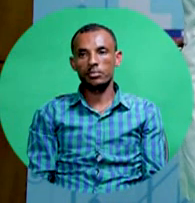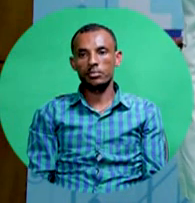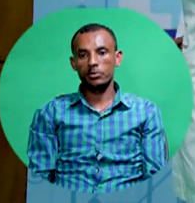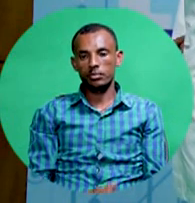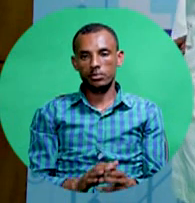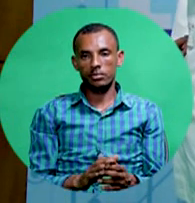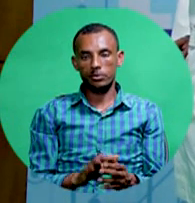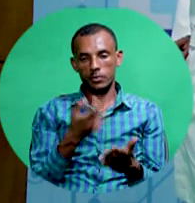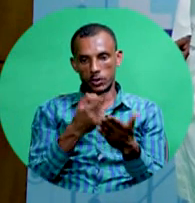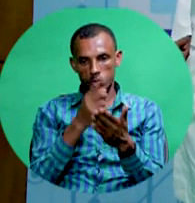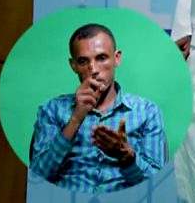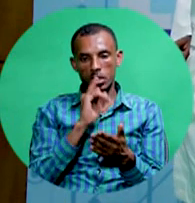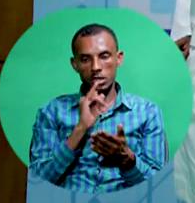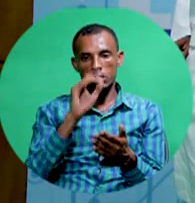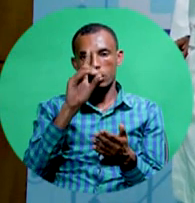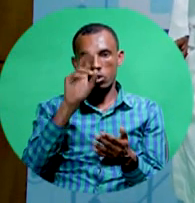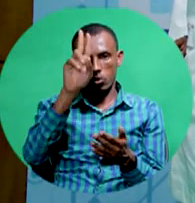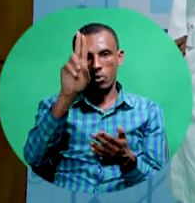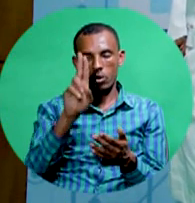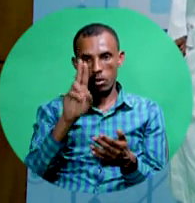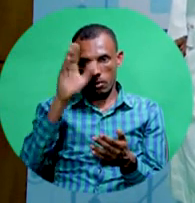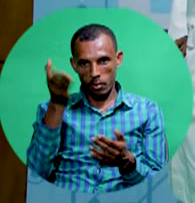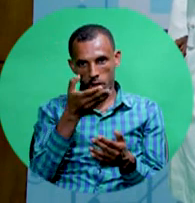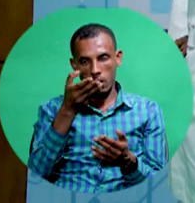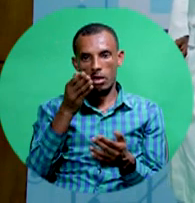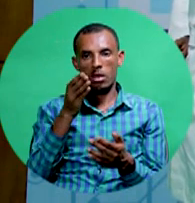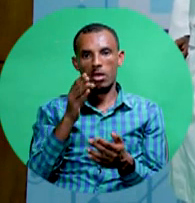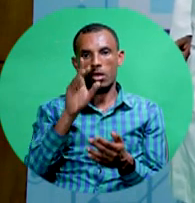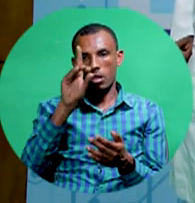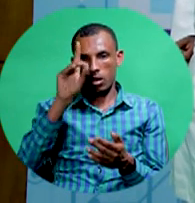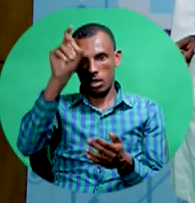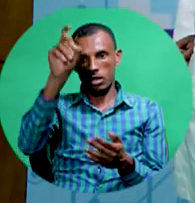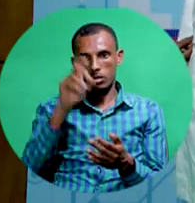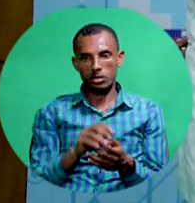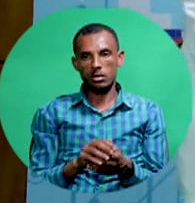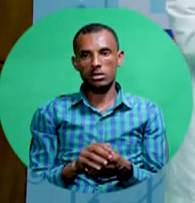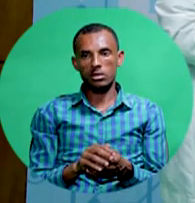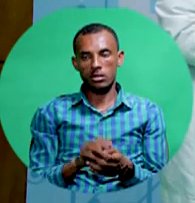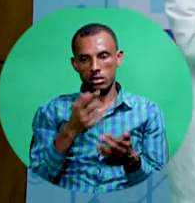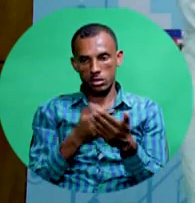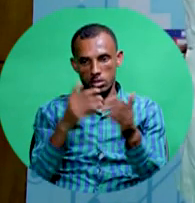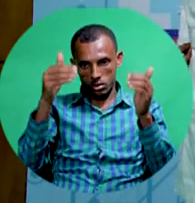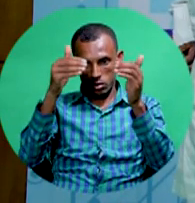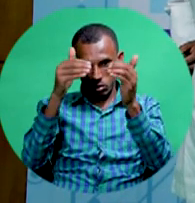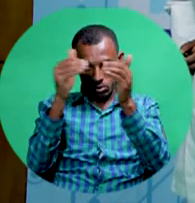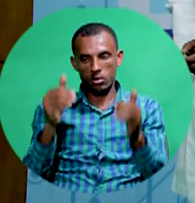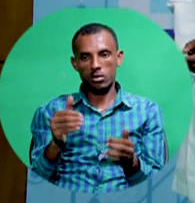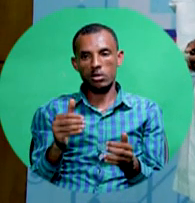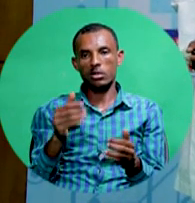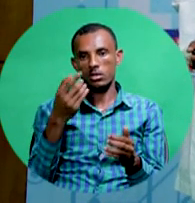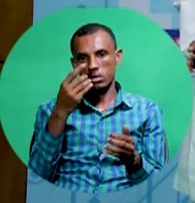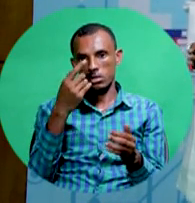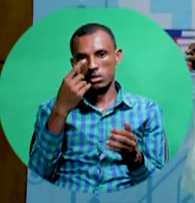the derivative of this one is this du by dx this equal to the